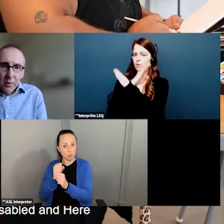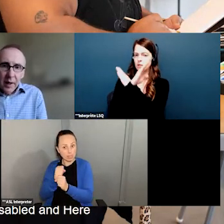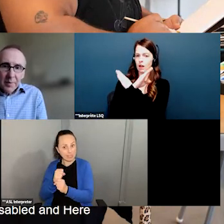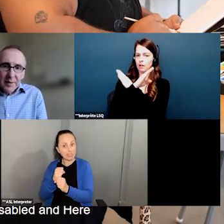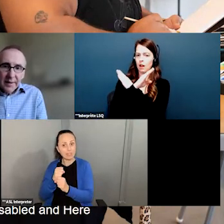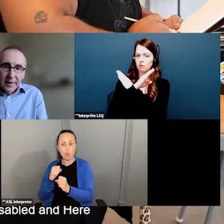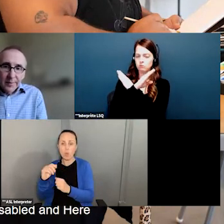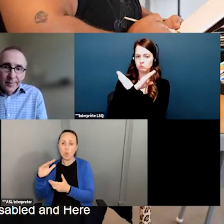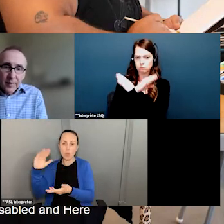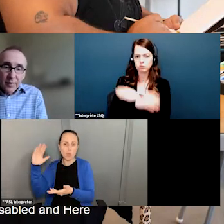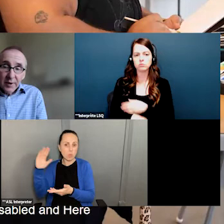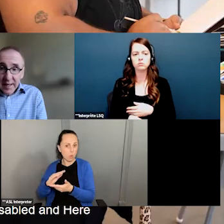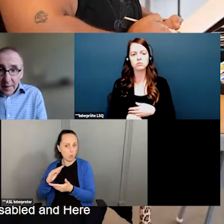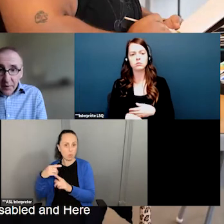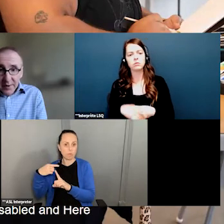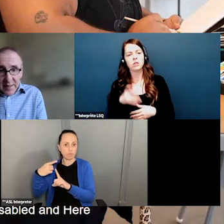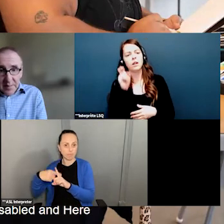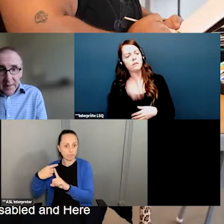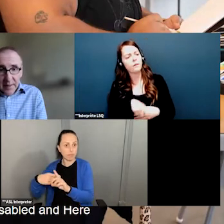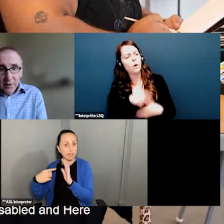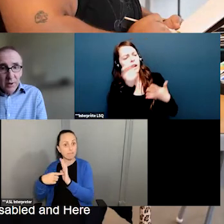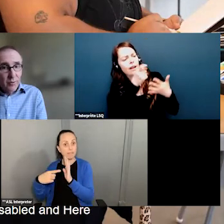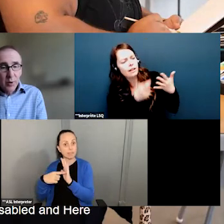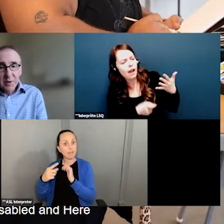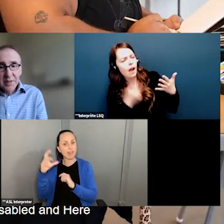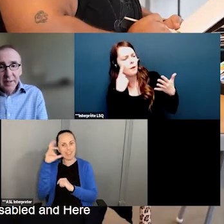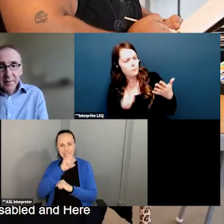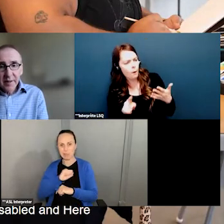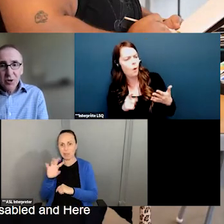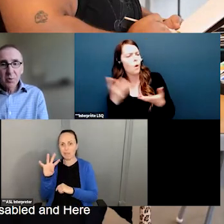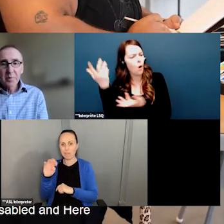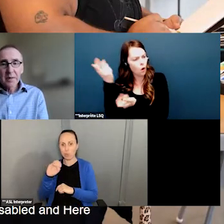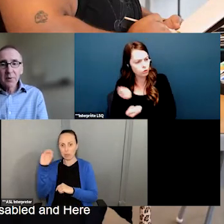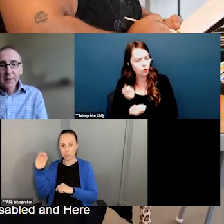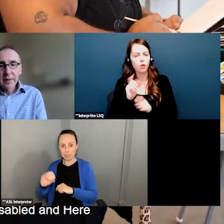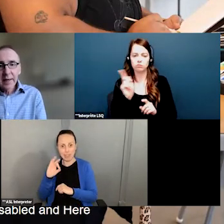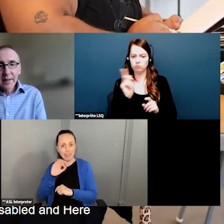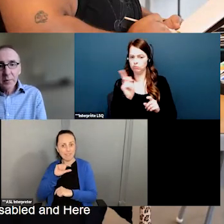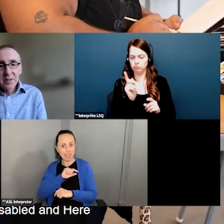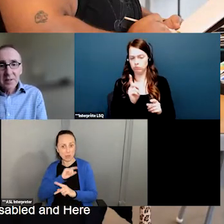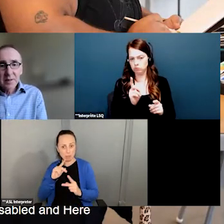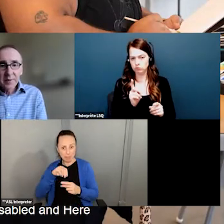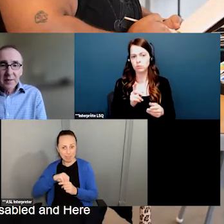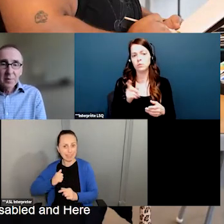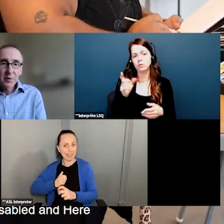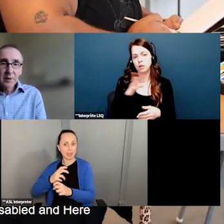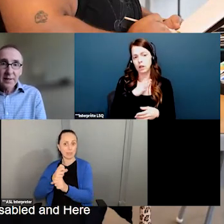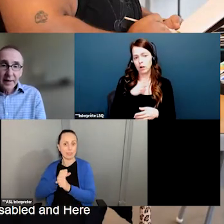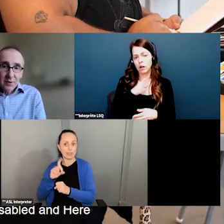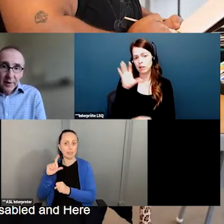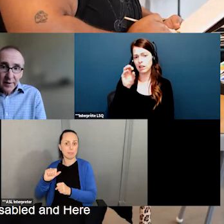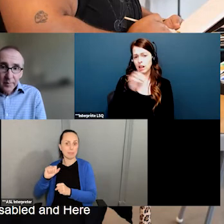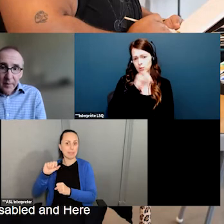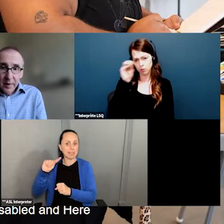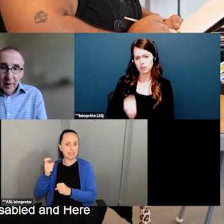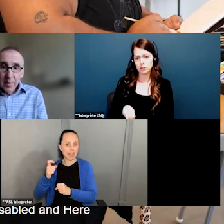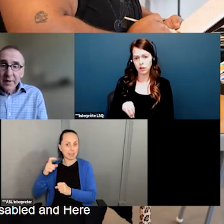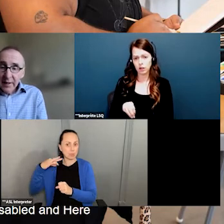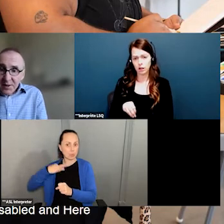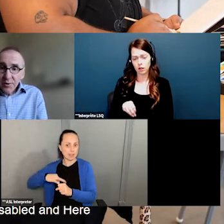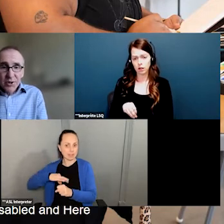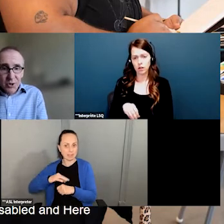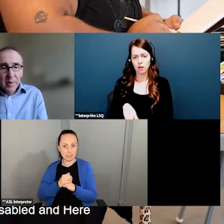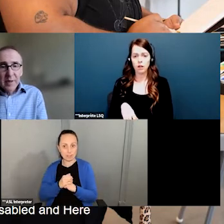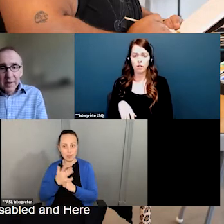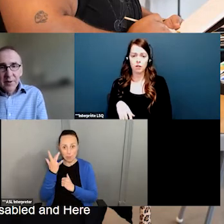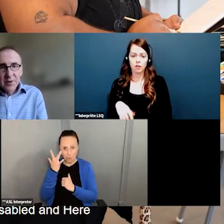incredibly low uptake. For example, it's estimated that only 40% of eligible people in Canada receive a disability tax credit